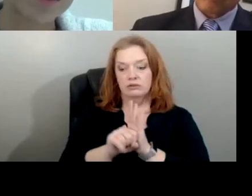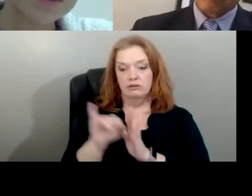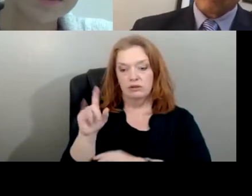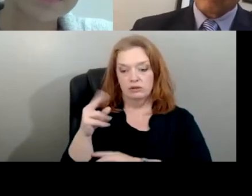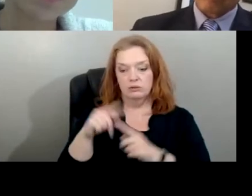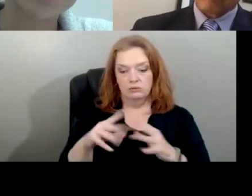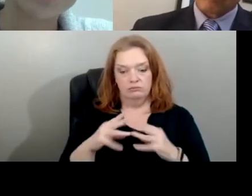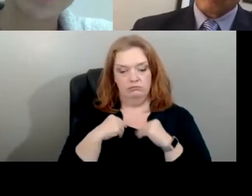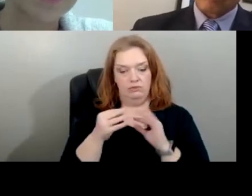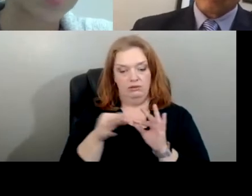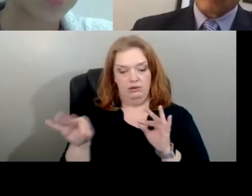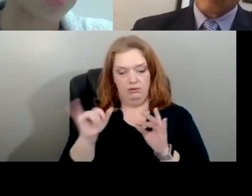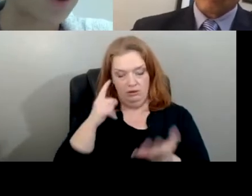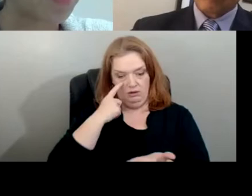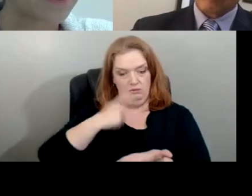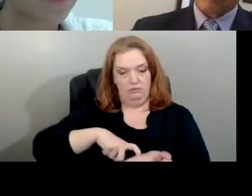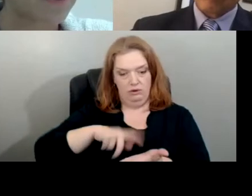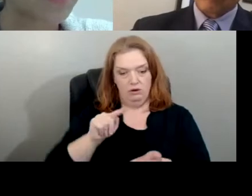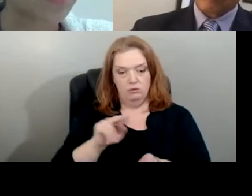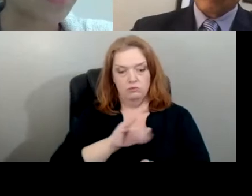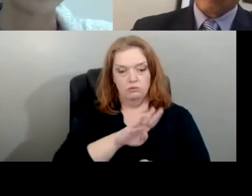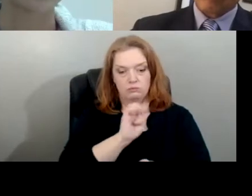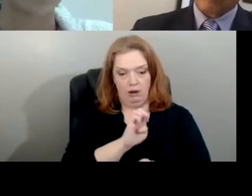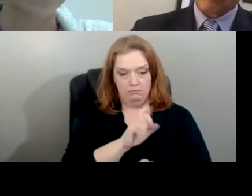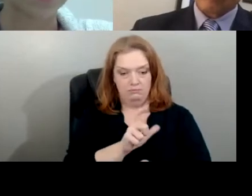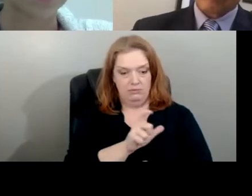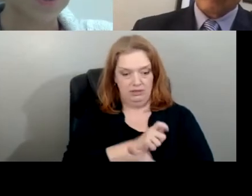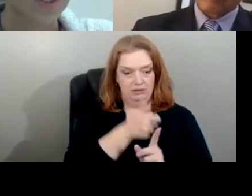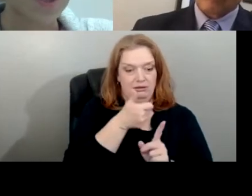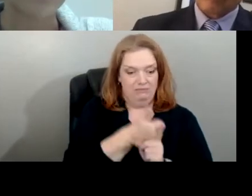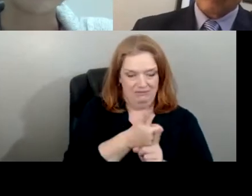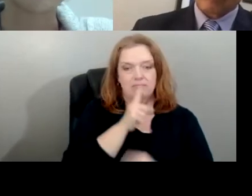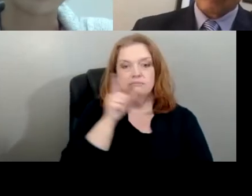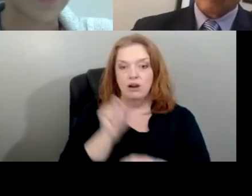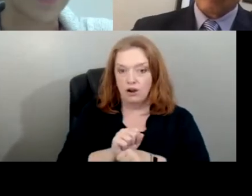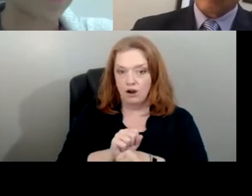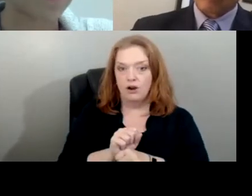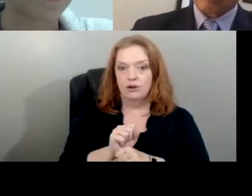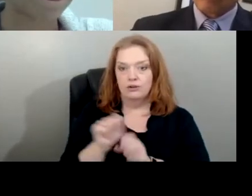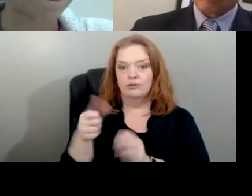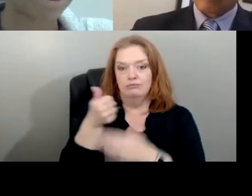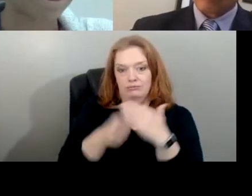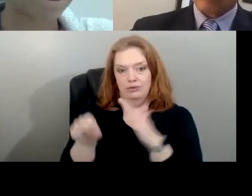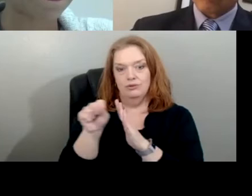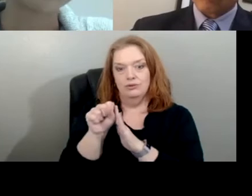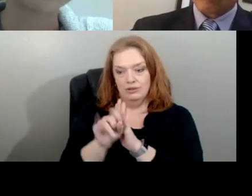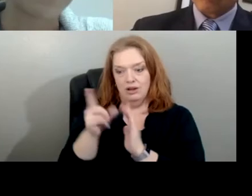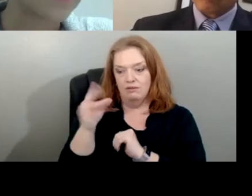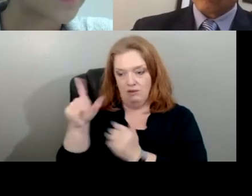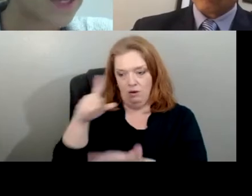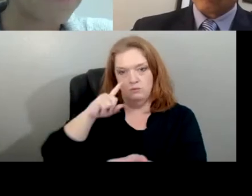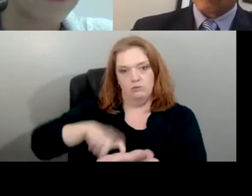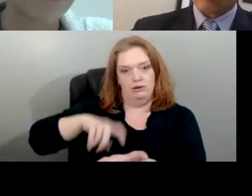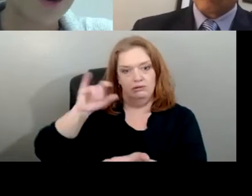language that accepts and recognizes tribal police officers as peace officers by the state of Idaho. This